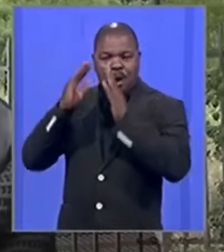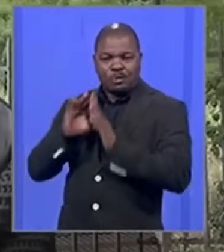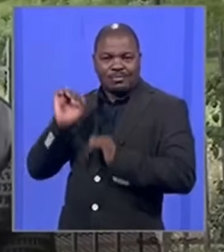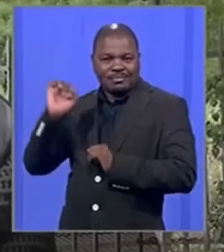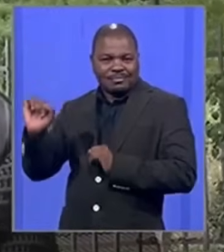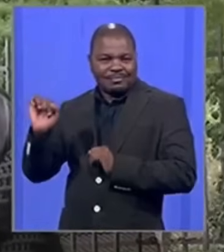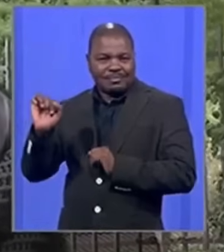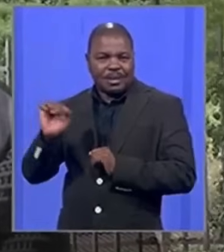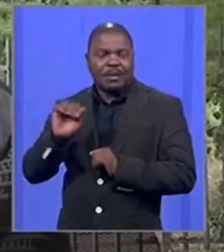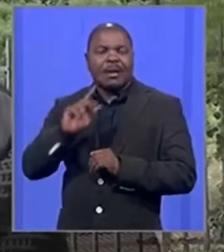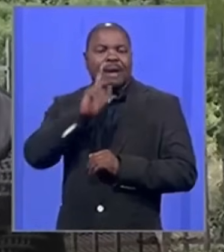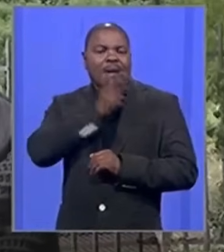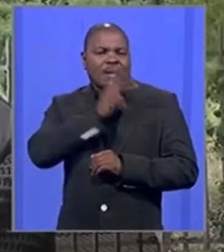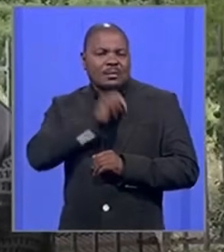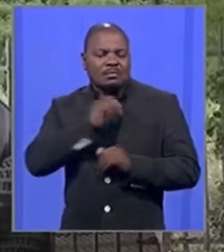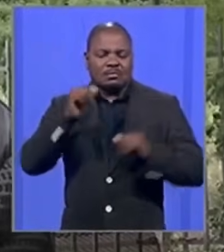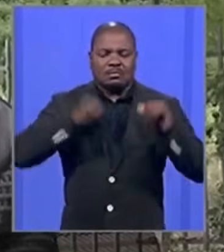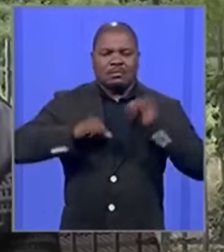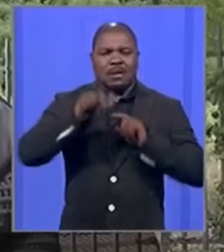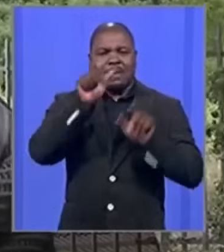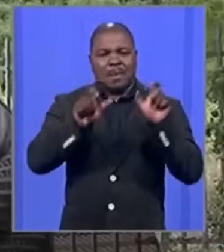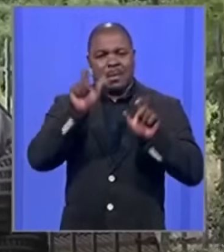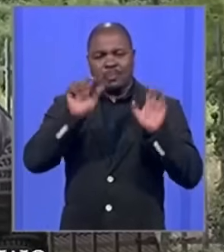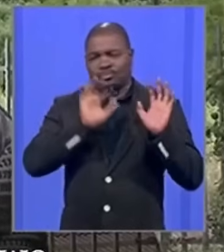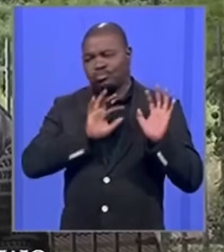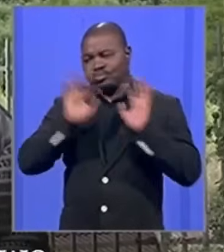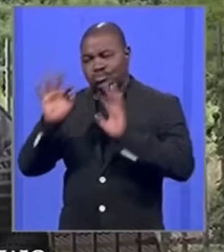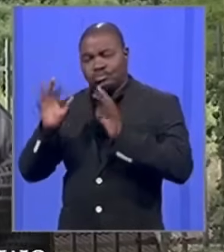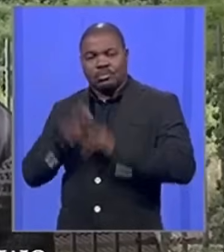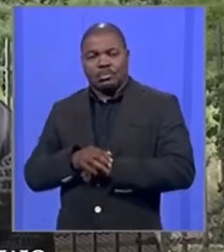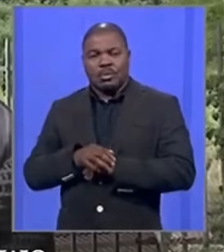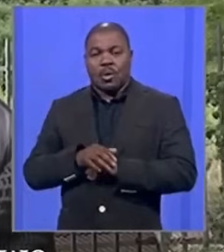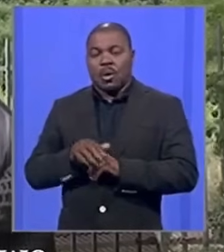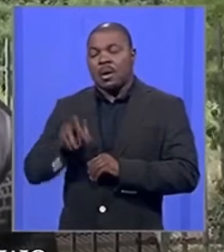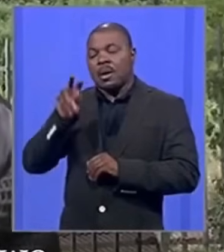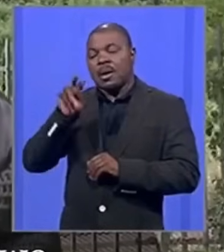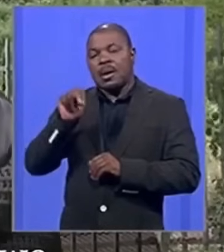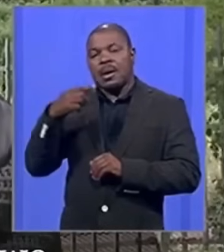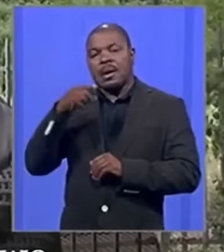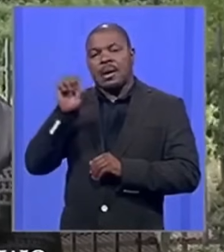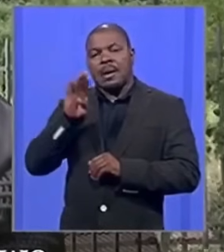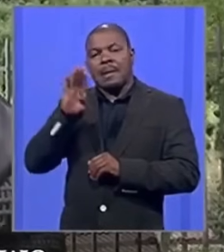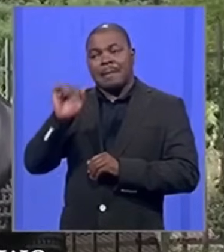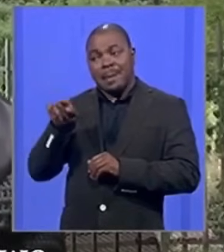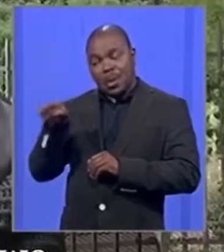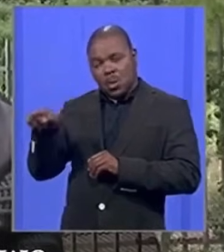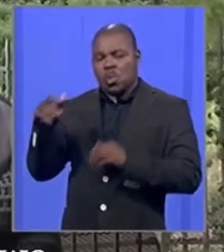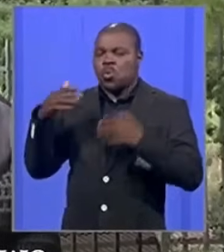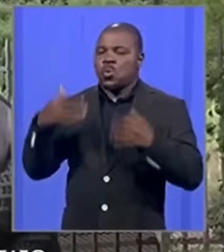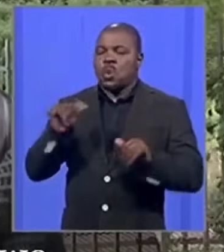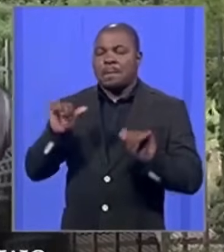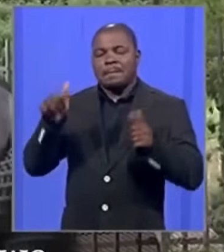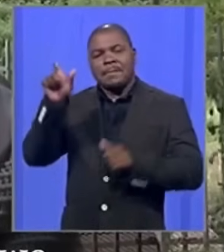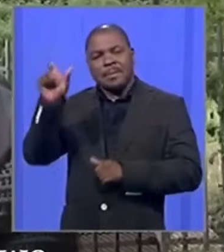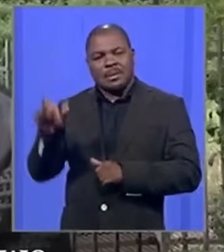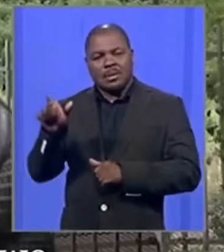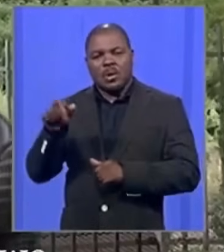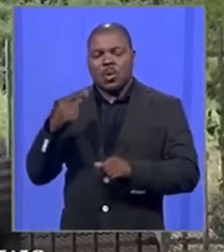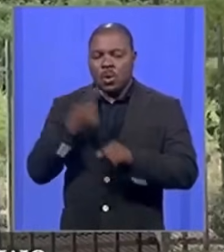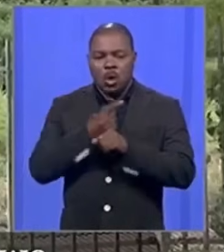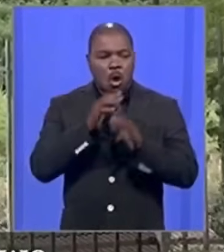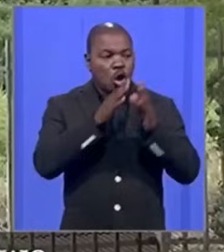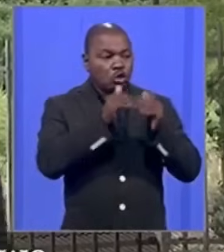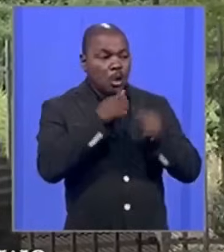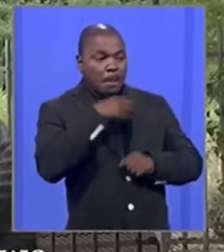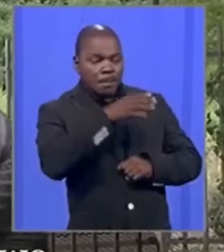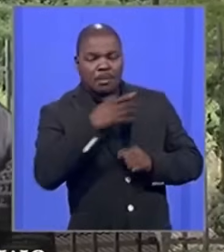all KZN artists. Mbongeni Ngema was a good person. We used to use him to our workshop